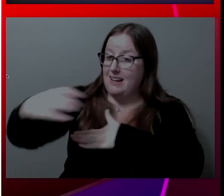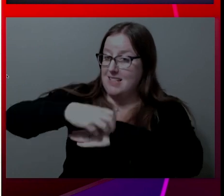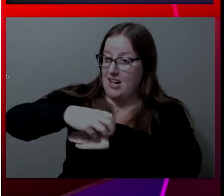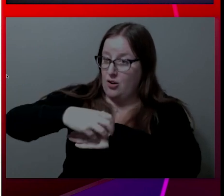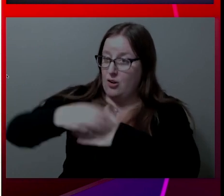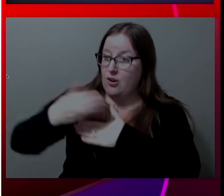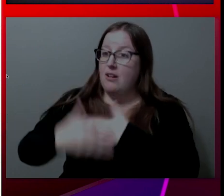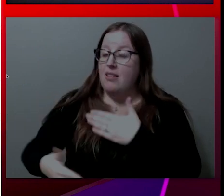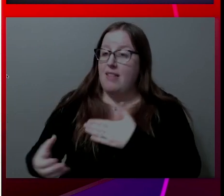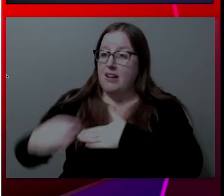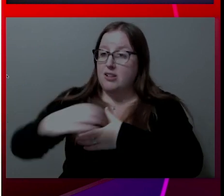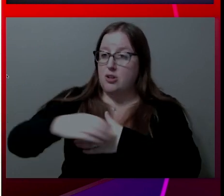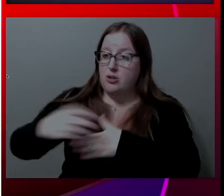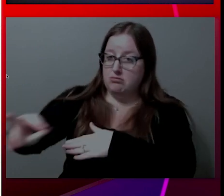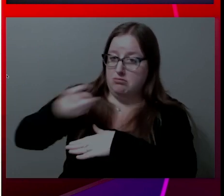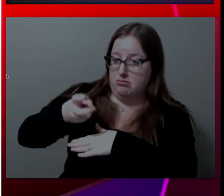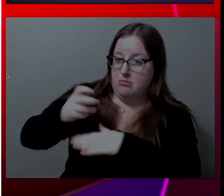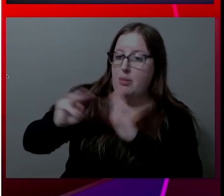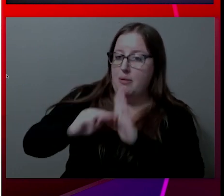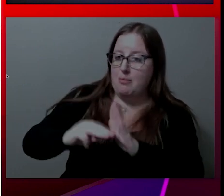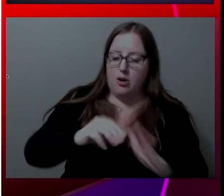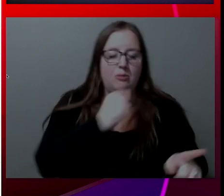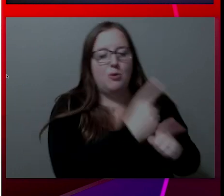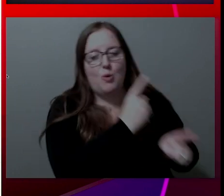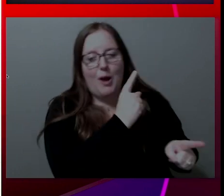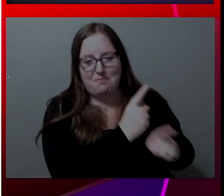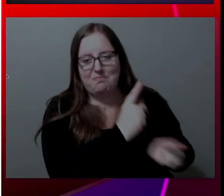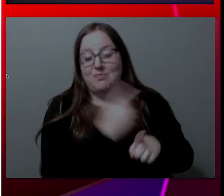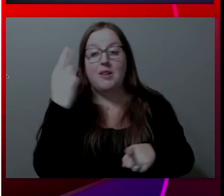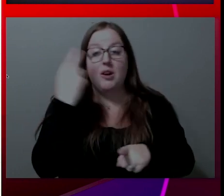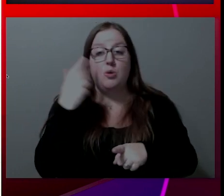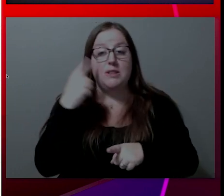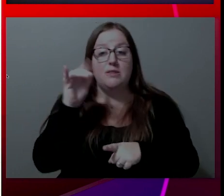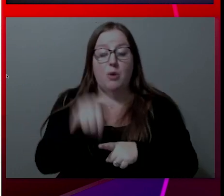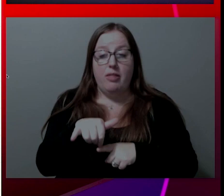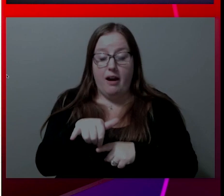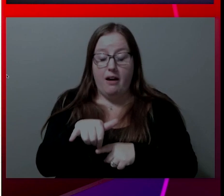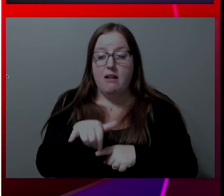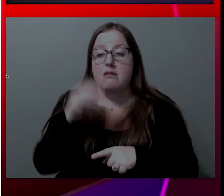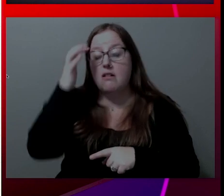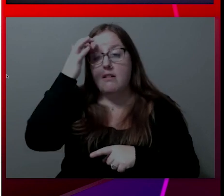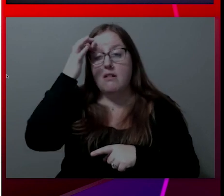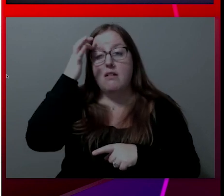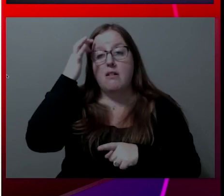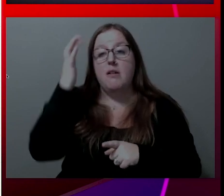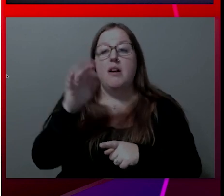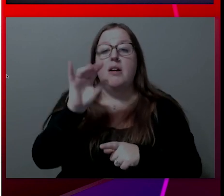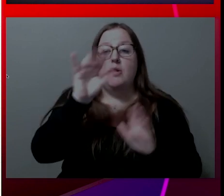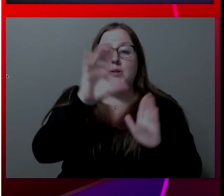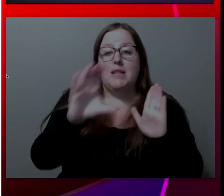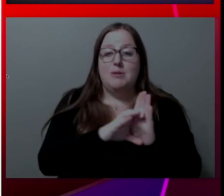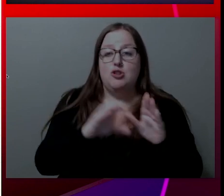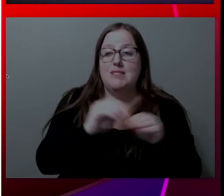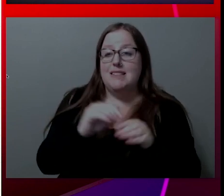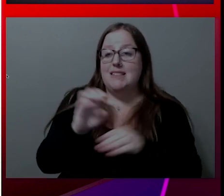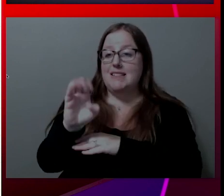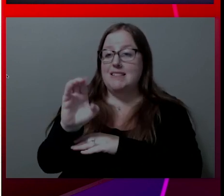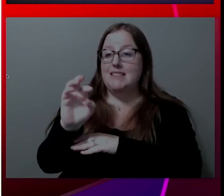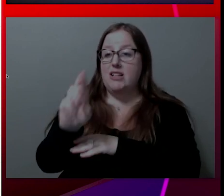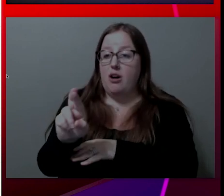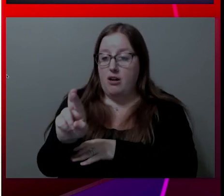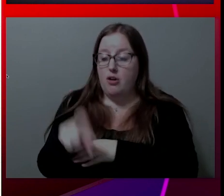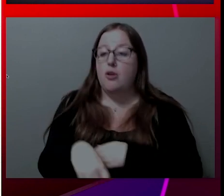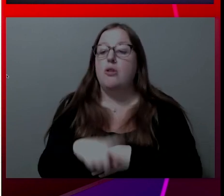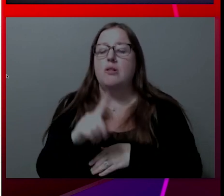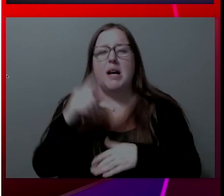boots up, it's able to pull in the model out. Exactly. Yes. Yeah. And the reason for that is the Docker images that live in ECR are, I